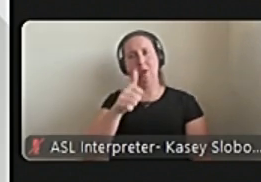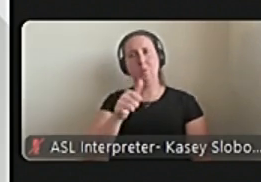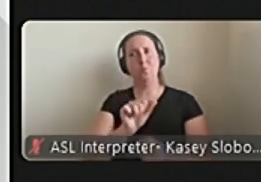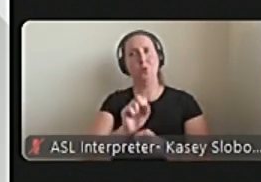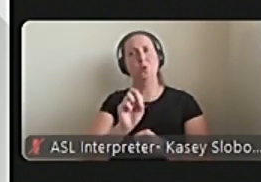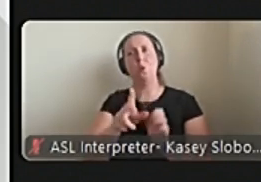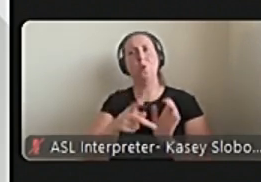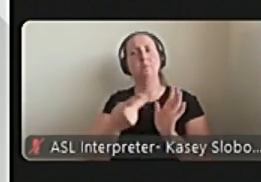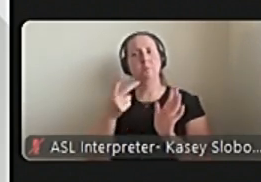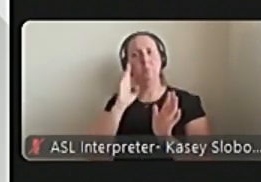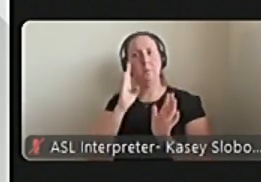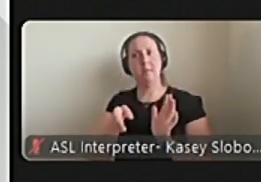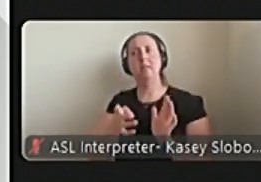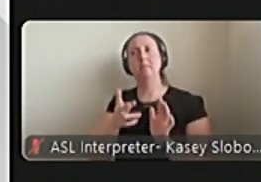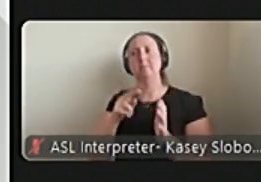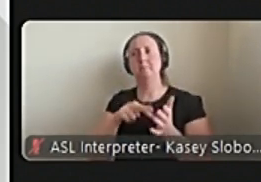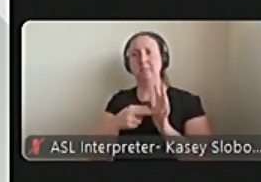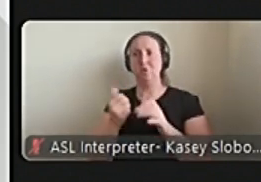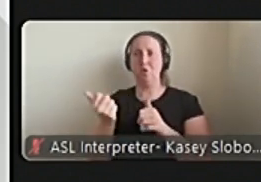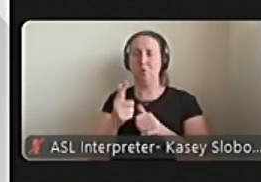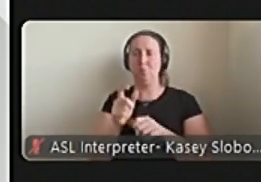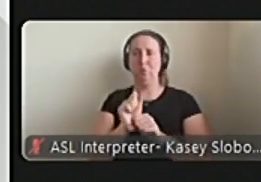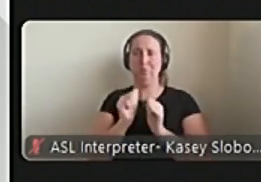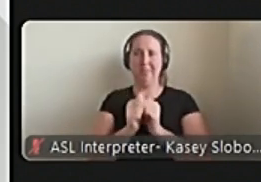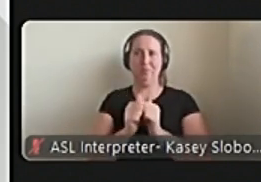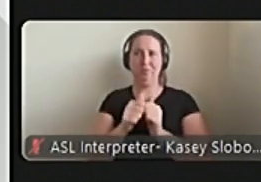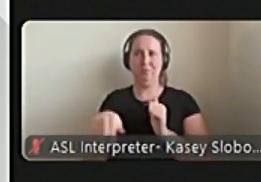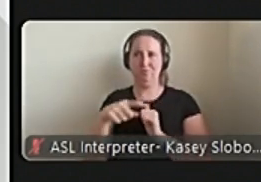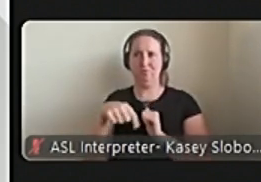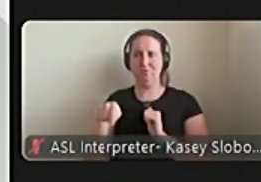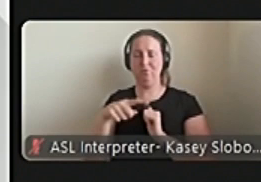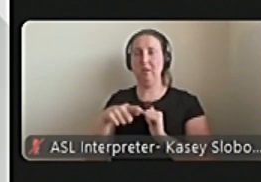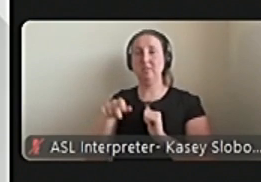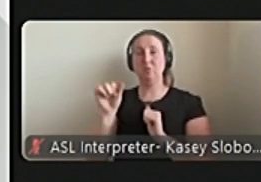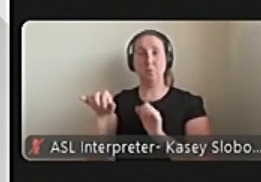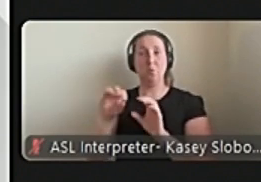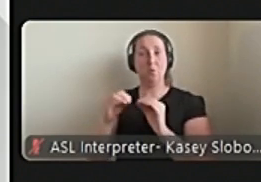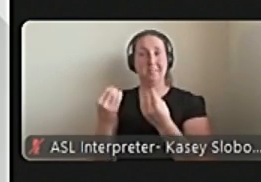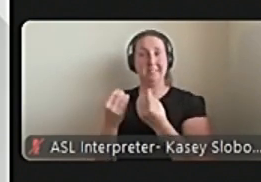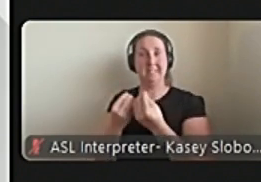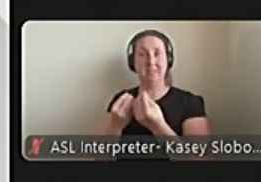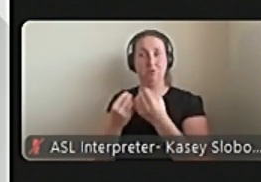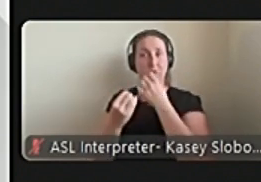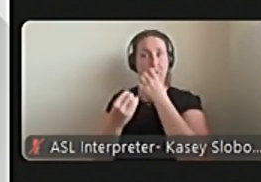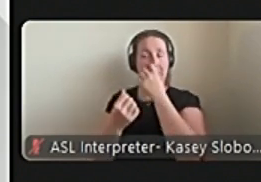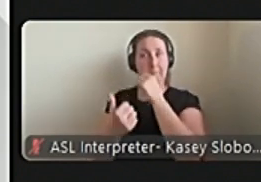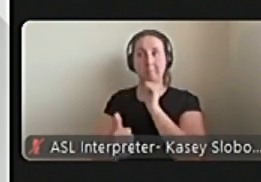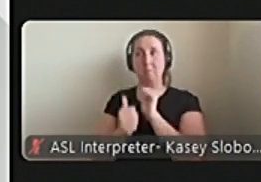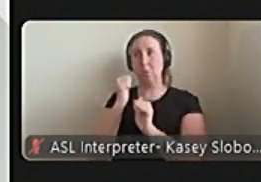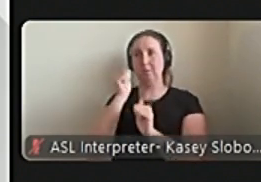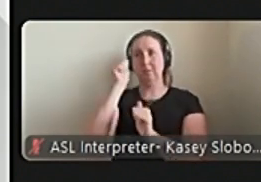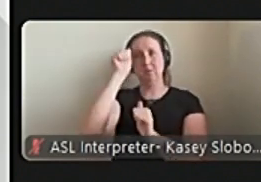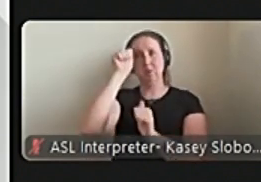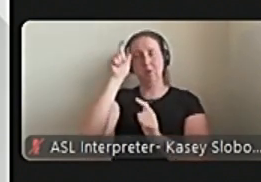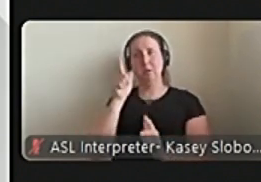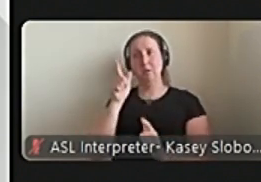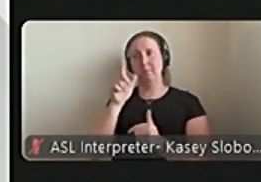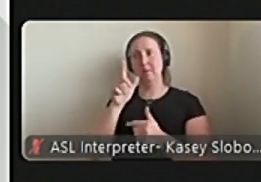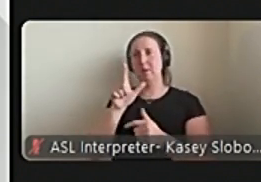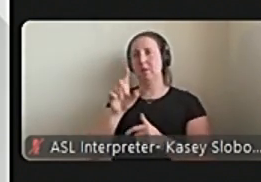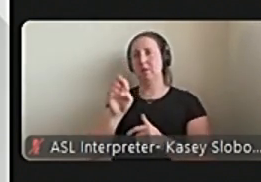toward. Well, And and the organizations, I mean, both Alzheimer's and the Lewy Body support, I